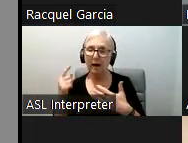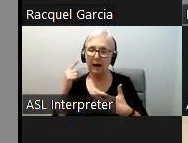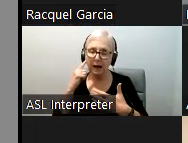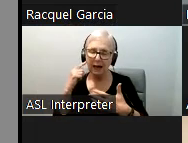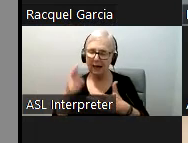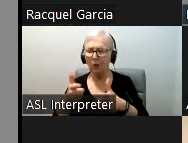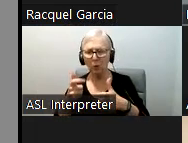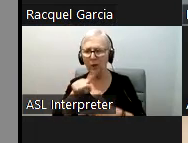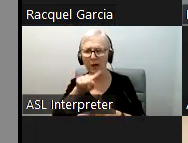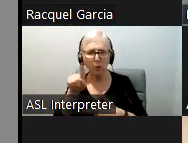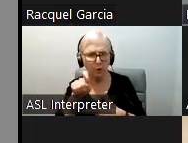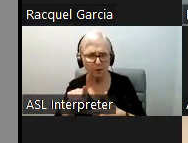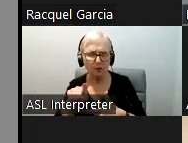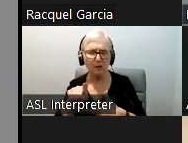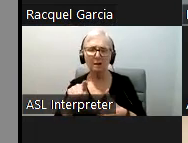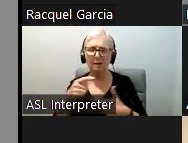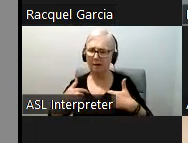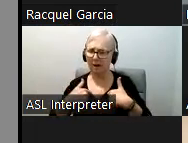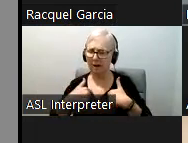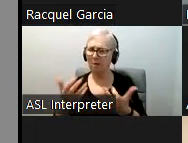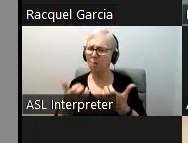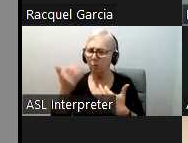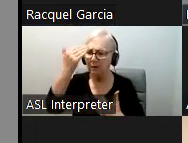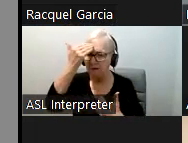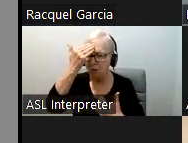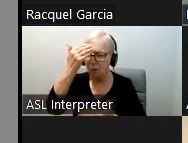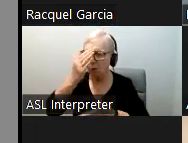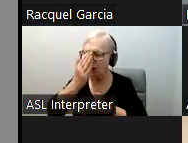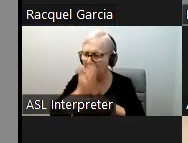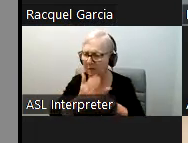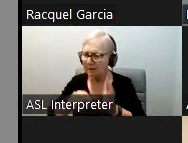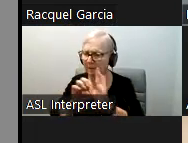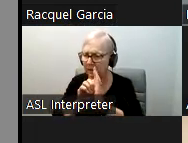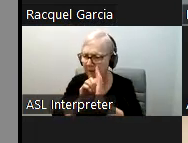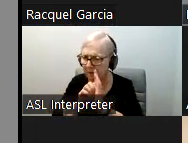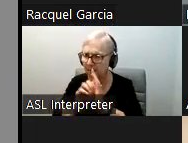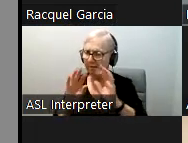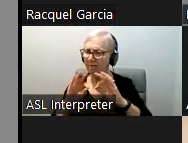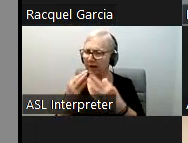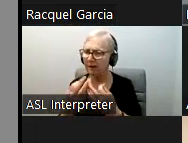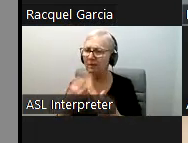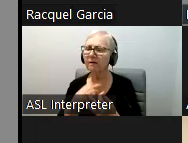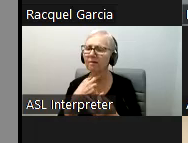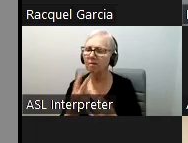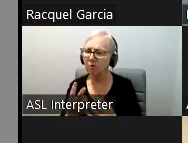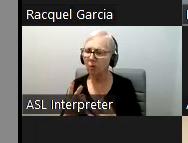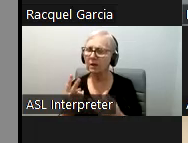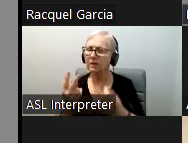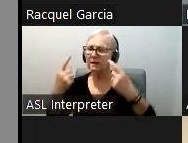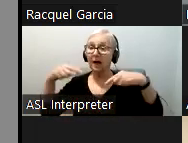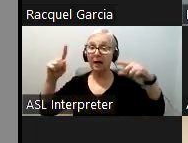quick question. I'm just wanting to know what are some examples that the Family Voices has